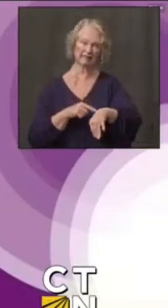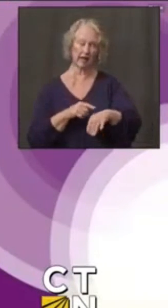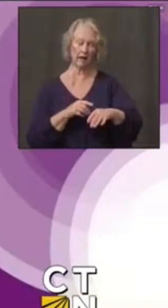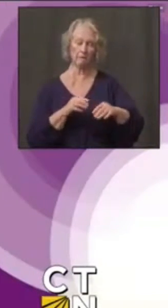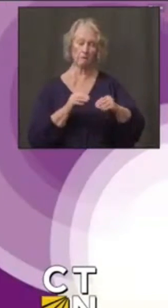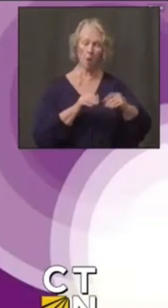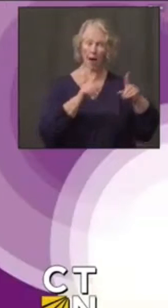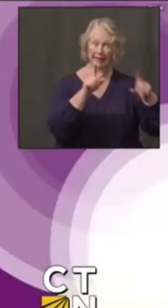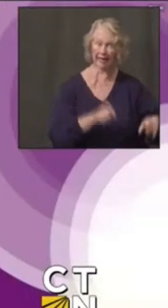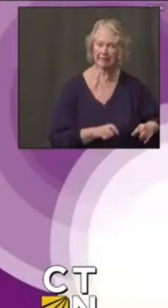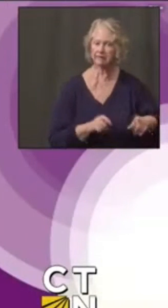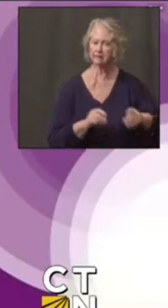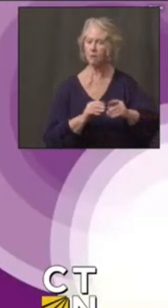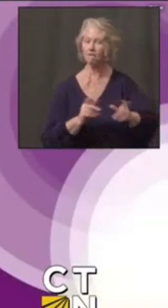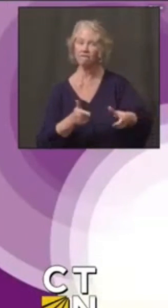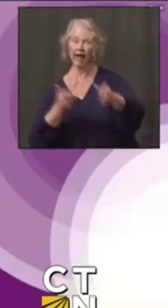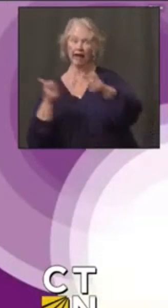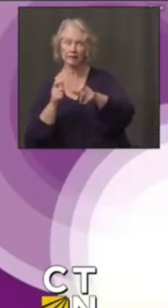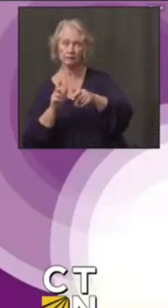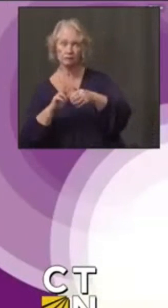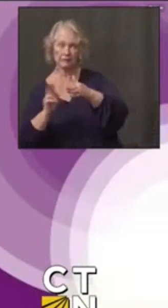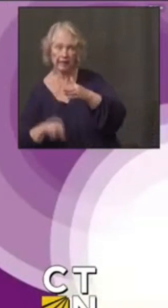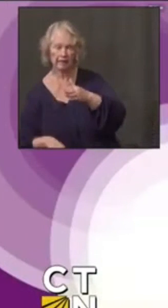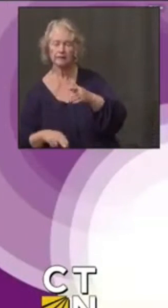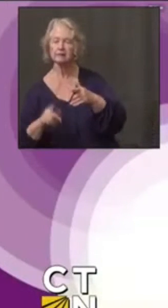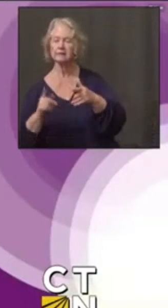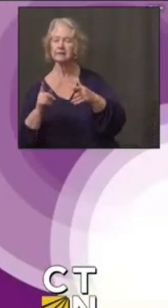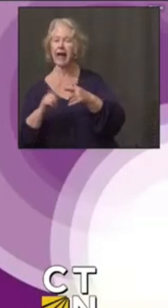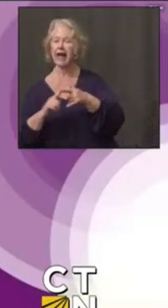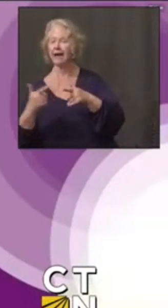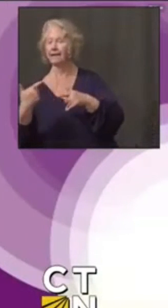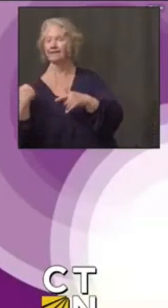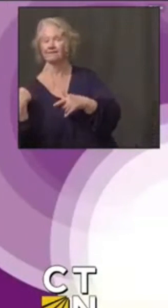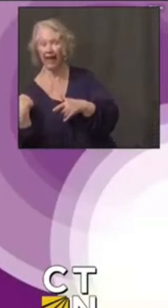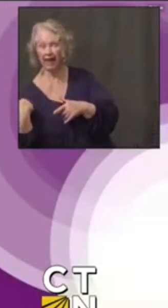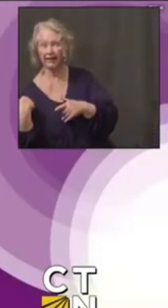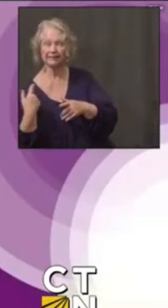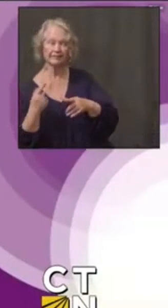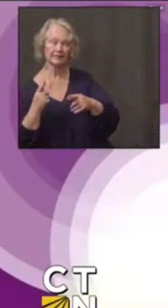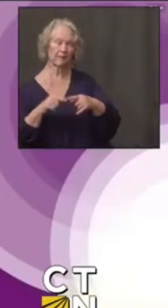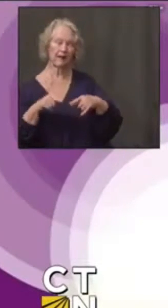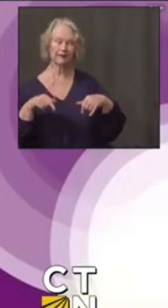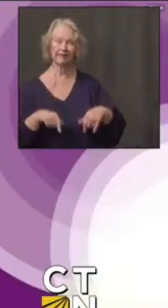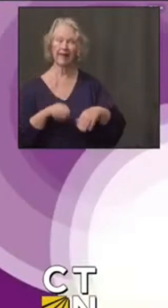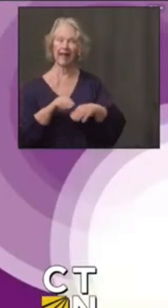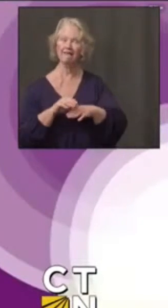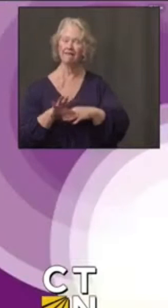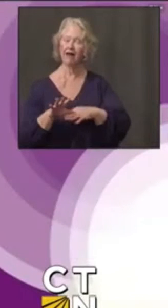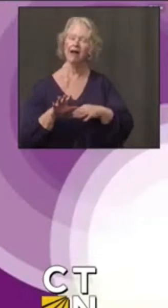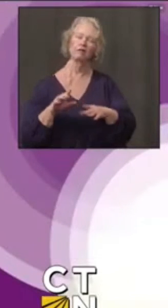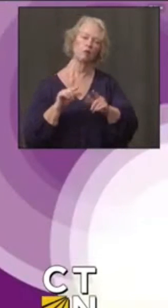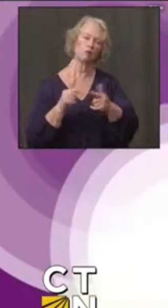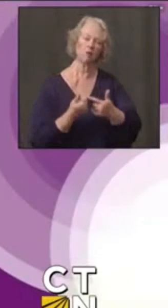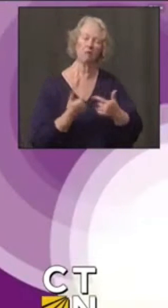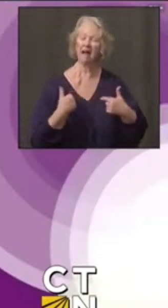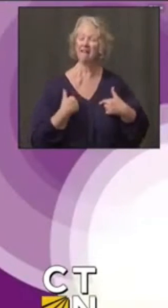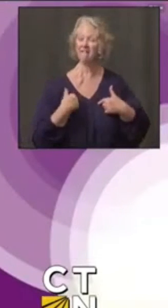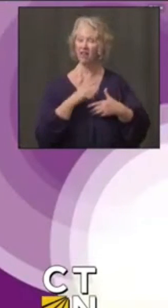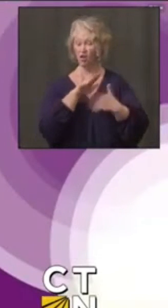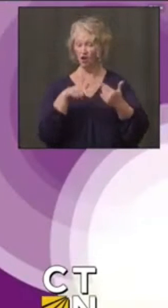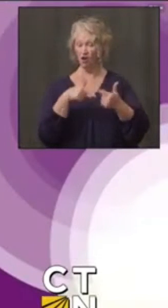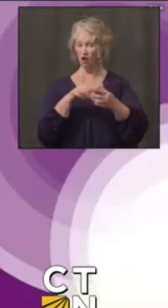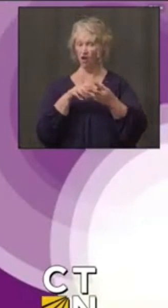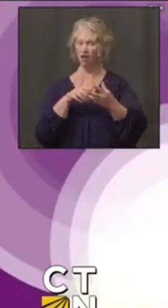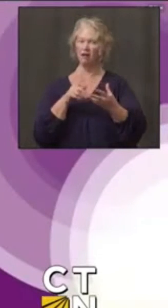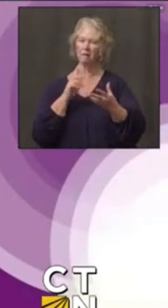results, a vaccine, and the governor's vaccine advisory group. So putting that all together, I am very comfortable that we're in a good place as